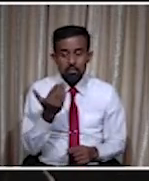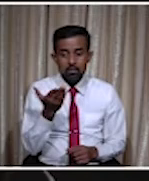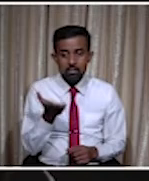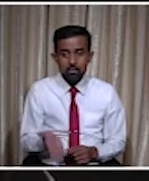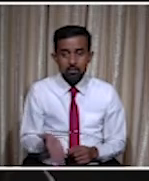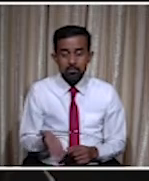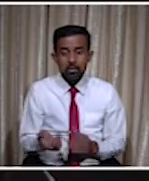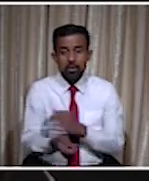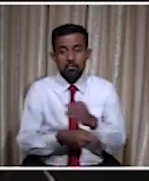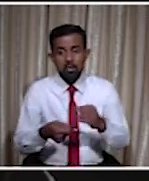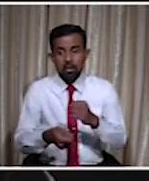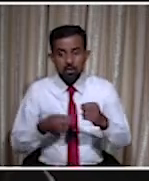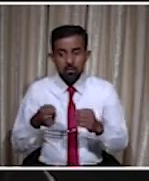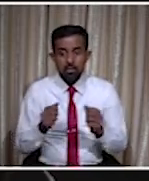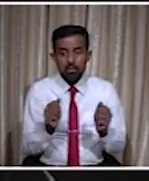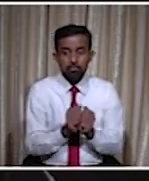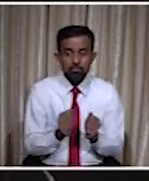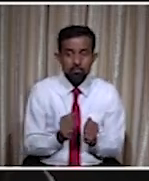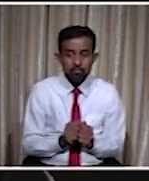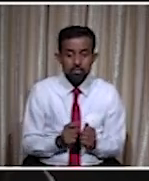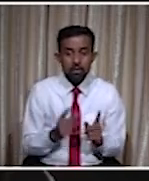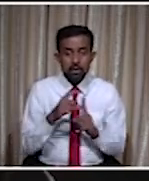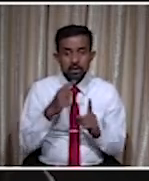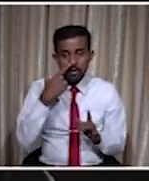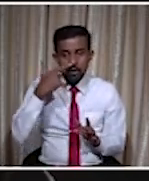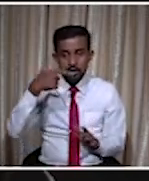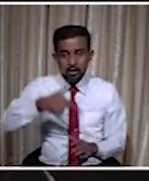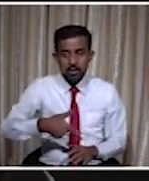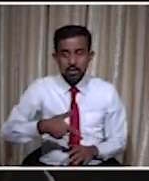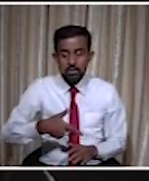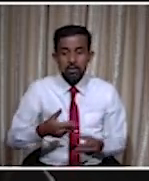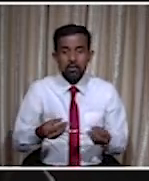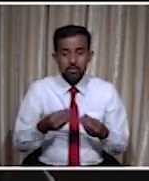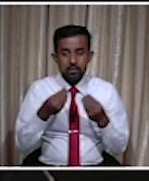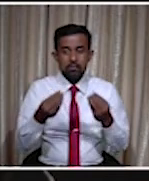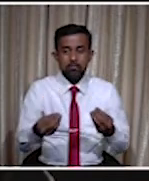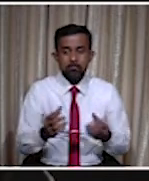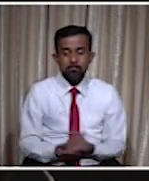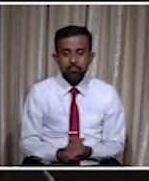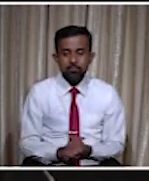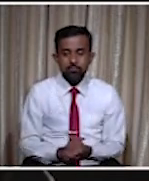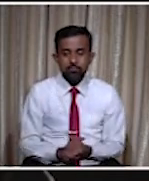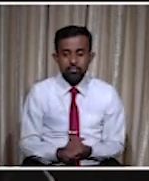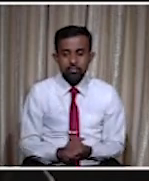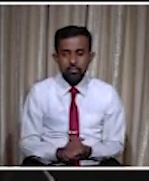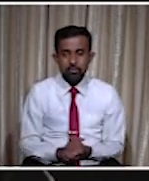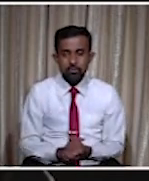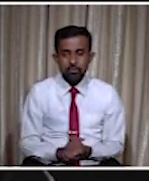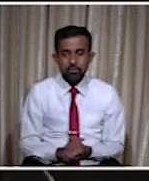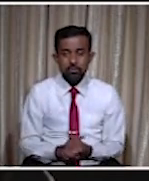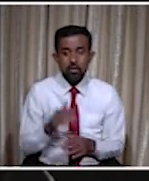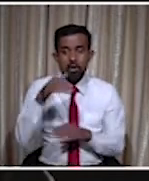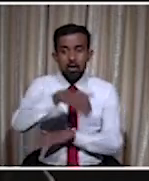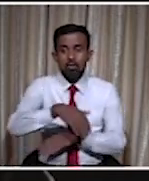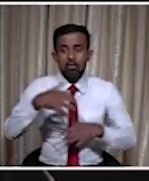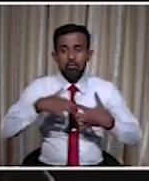harvesting. On top of that, elephants are already roaming the area, destroying the crop, and the country is